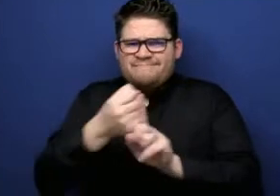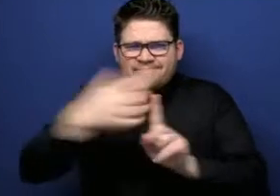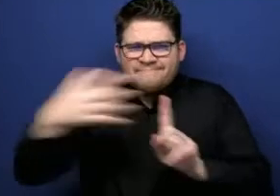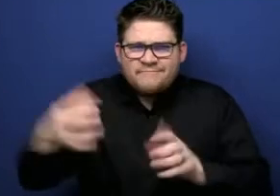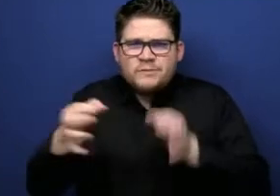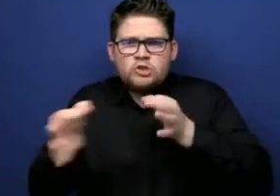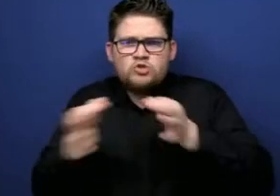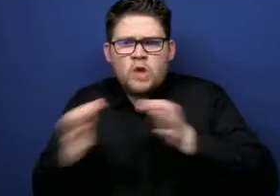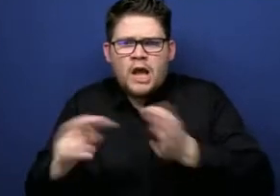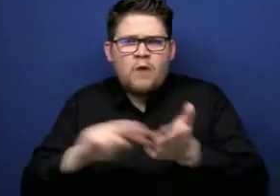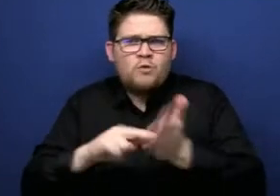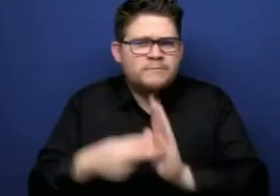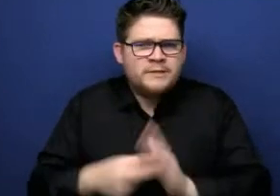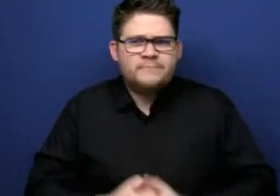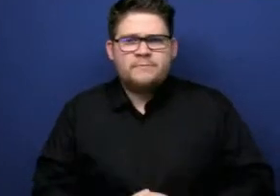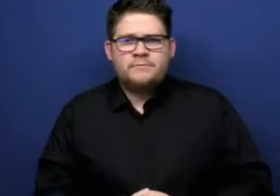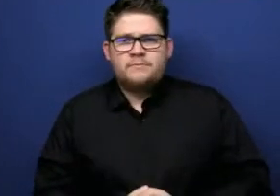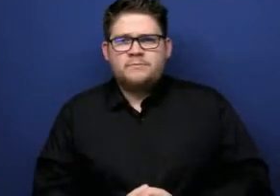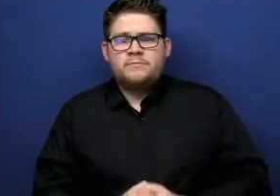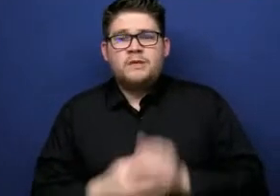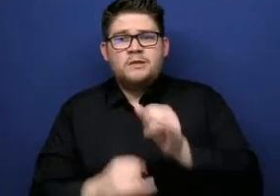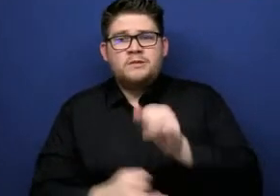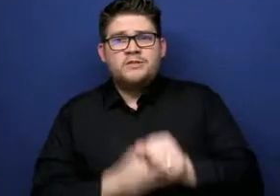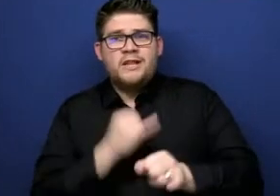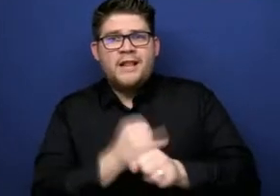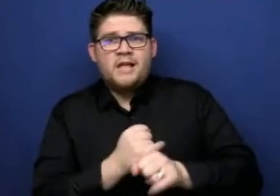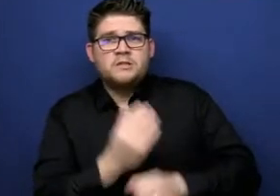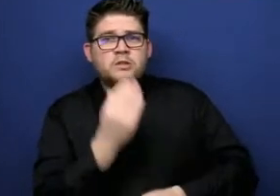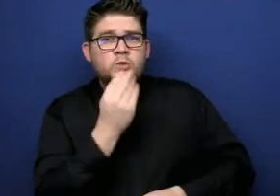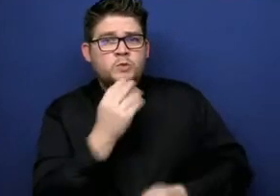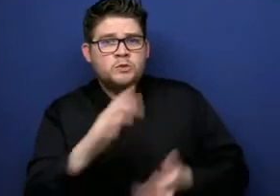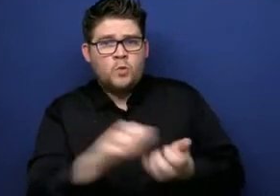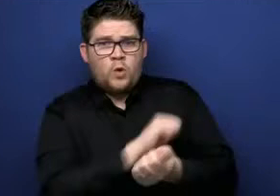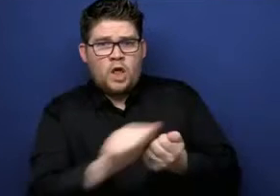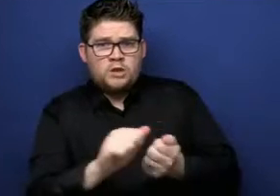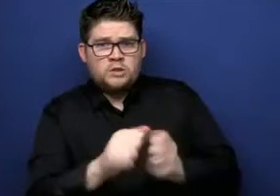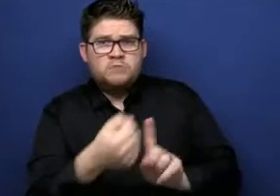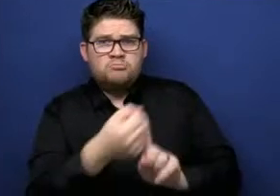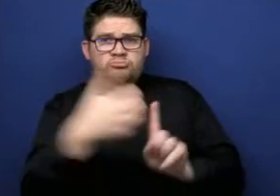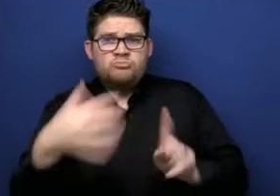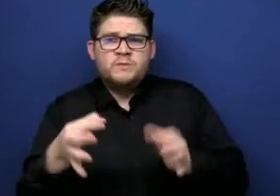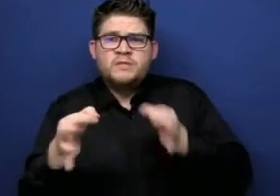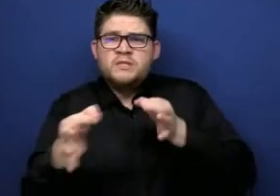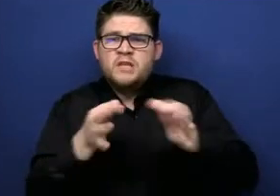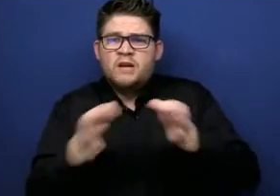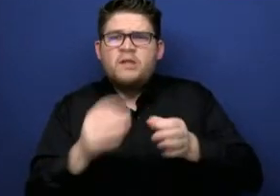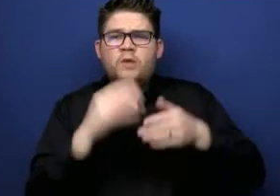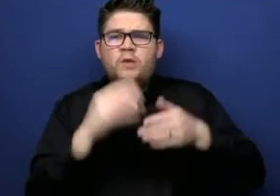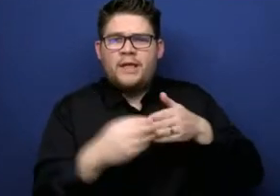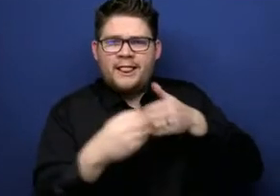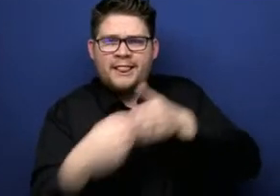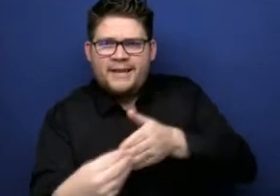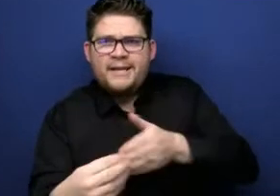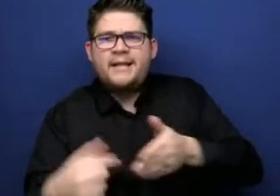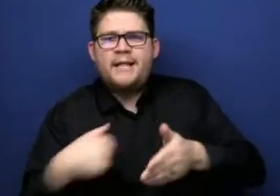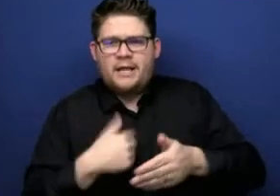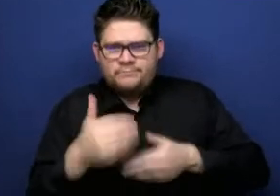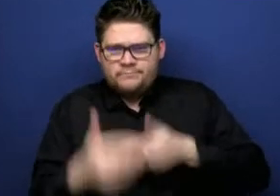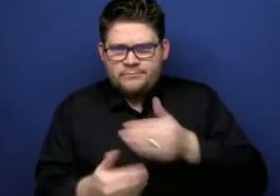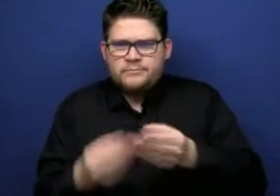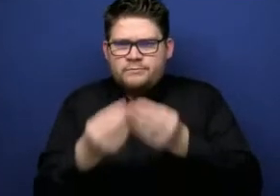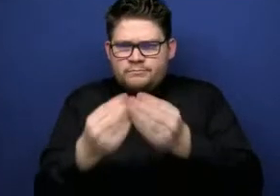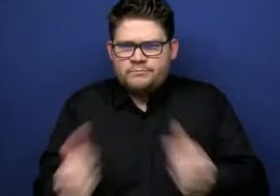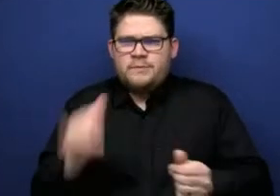definition of anti-Semitism, I think, is the tool that guides us in our work to combat anti-Jewish sentiments. And so, in the name of